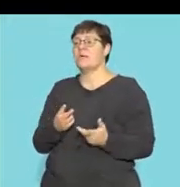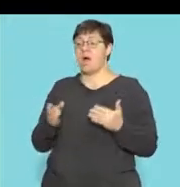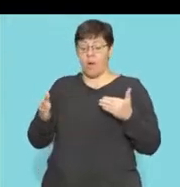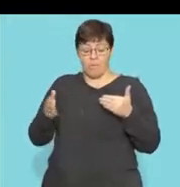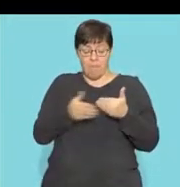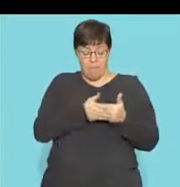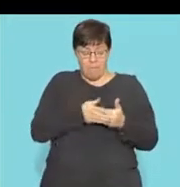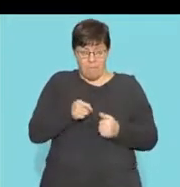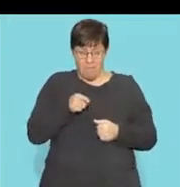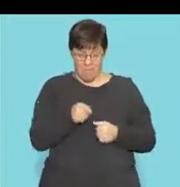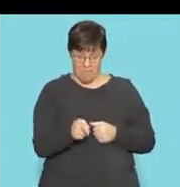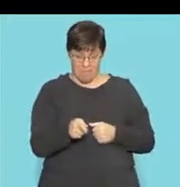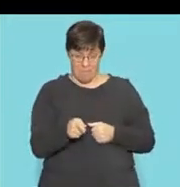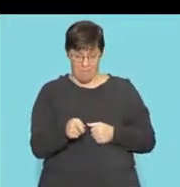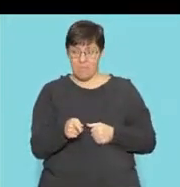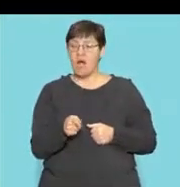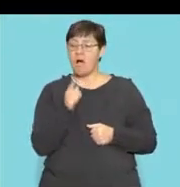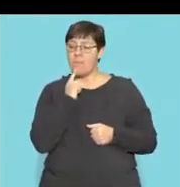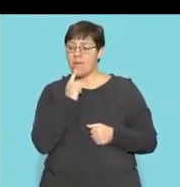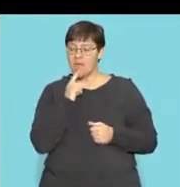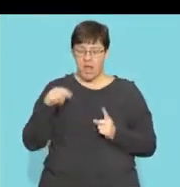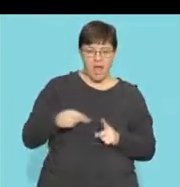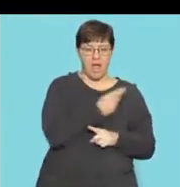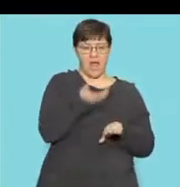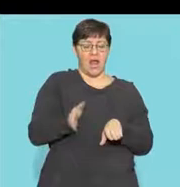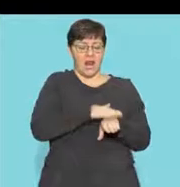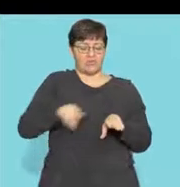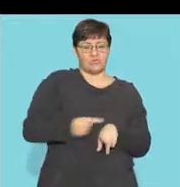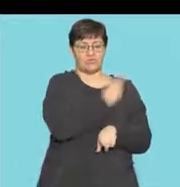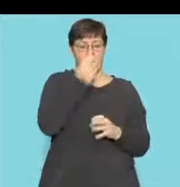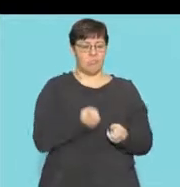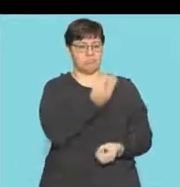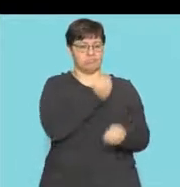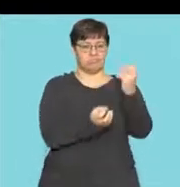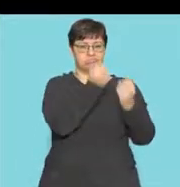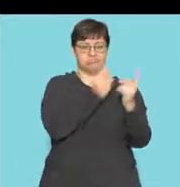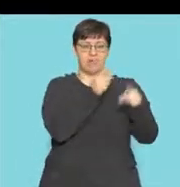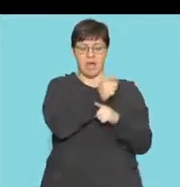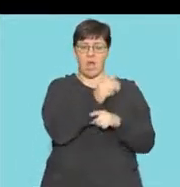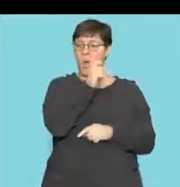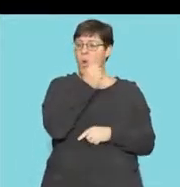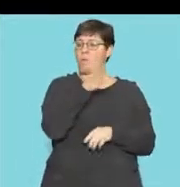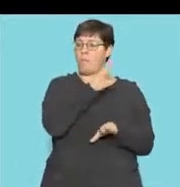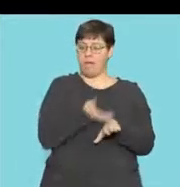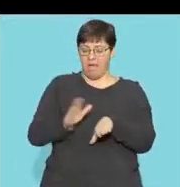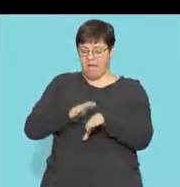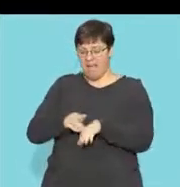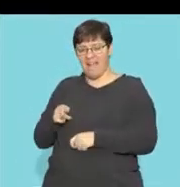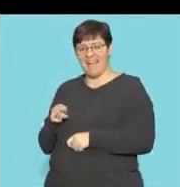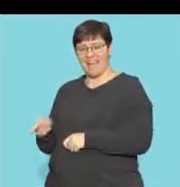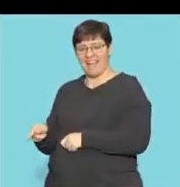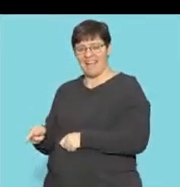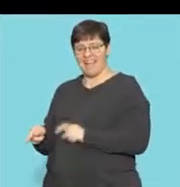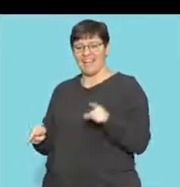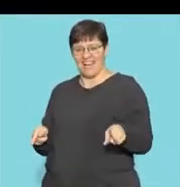we close the switch and we bubble the thing through, notice what happens. We get the copper deposit over here,